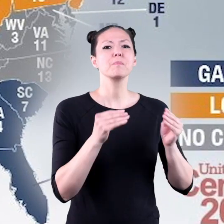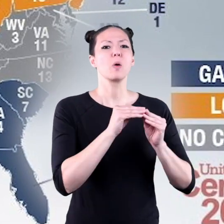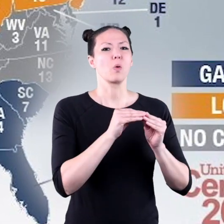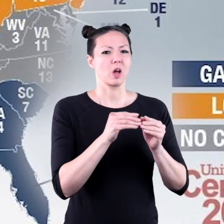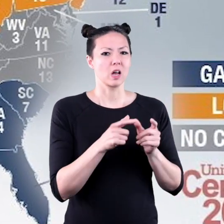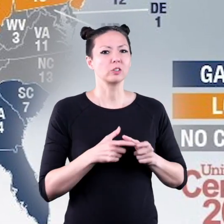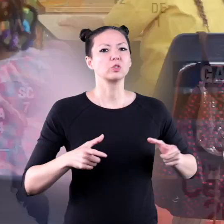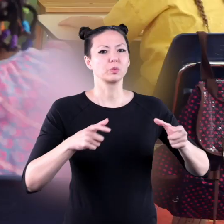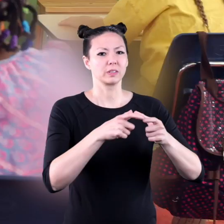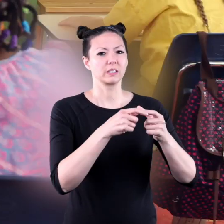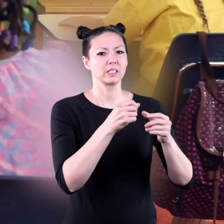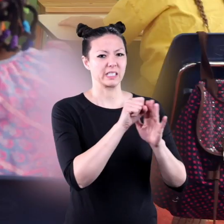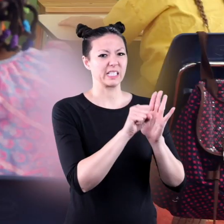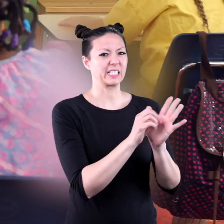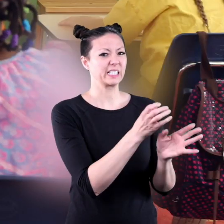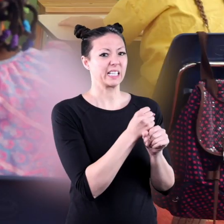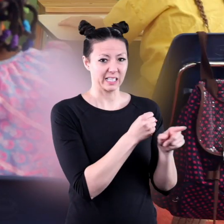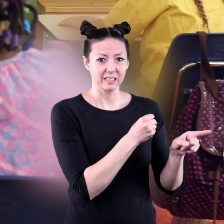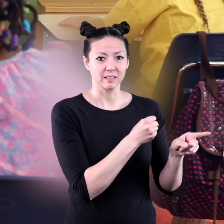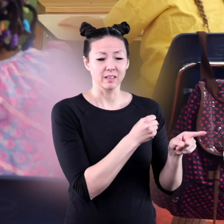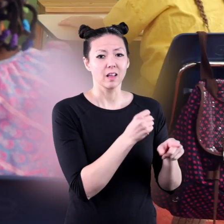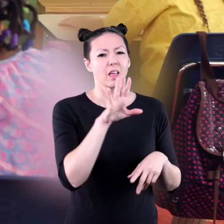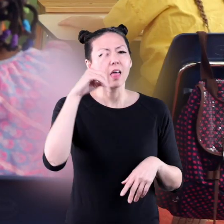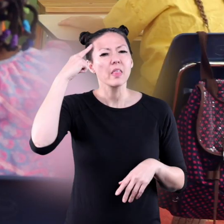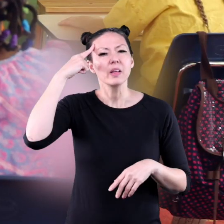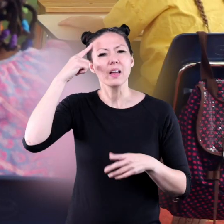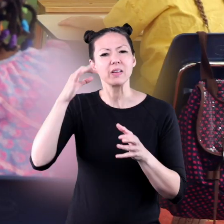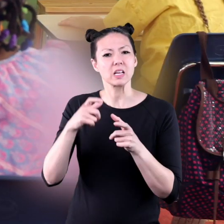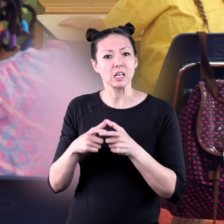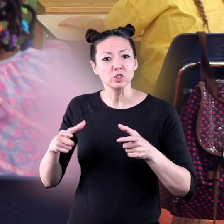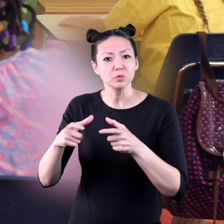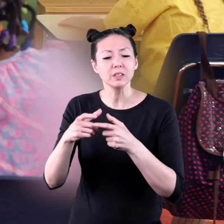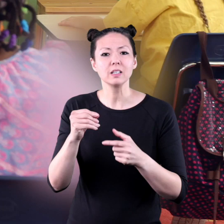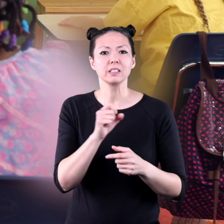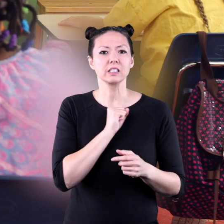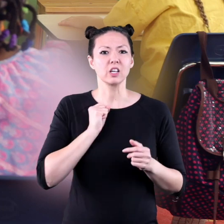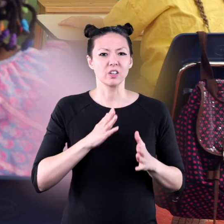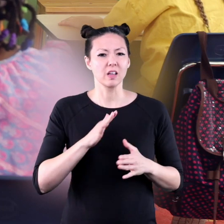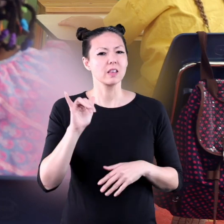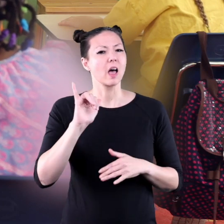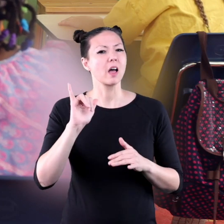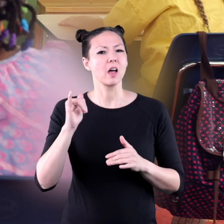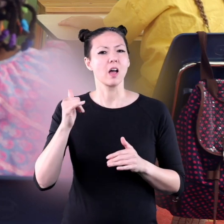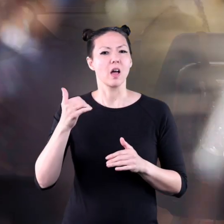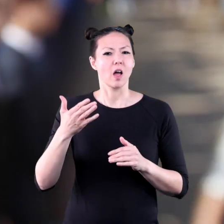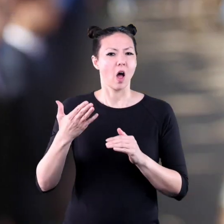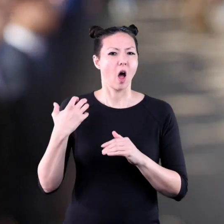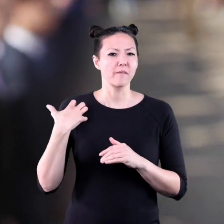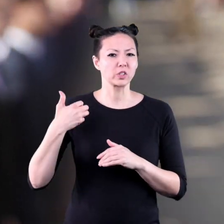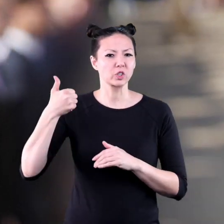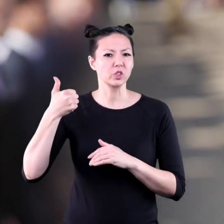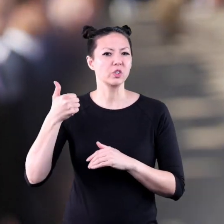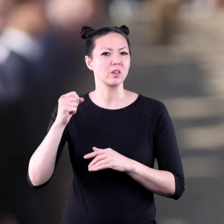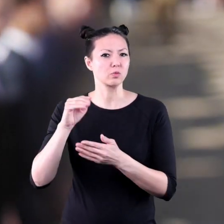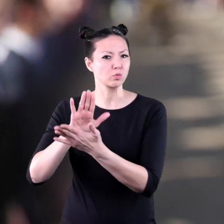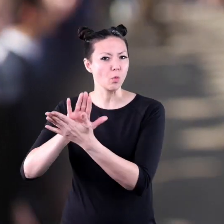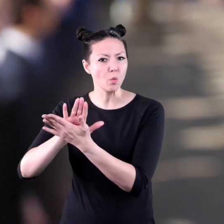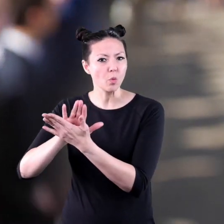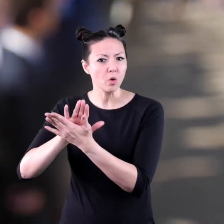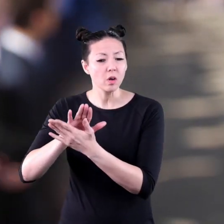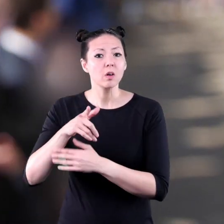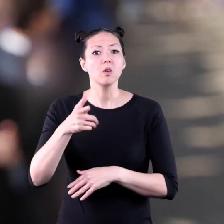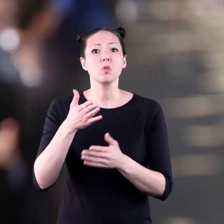gets. Think of our congressmen and senators like the officers at your school. Even though your school might